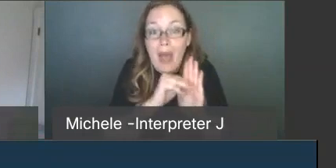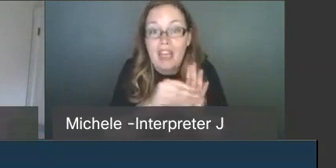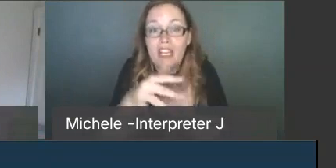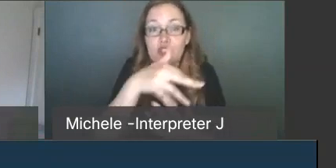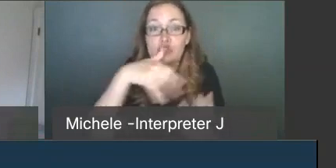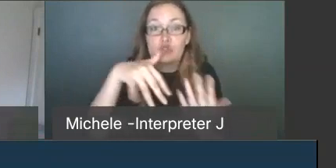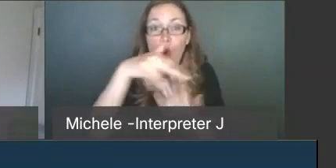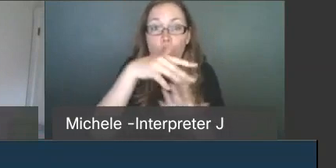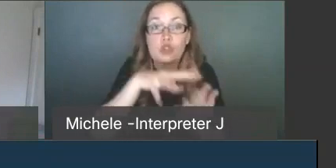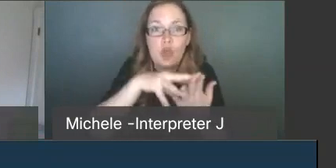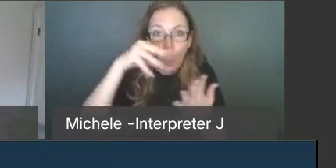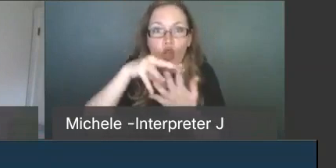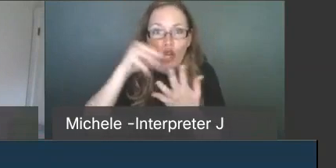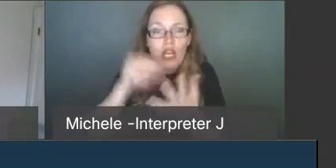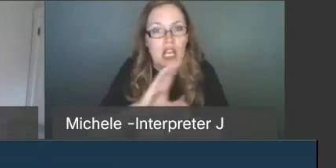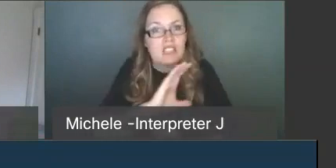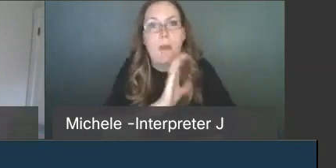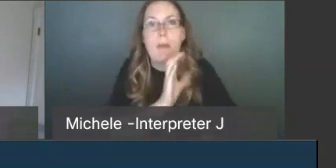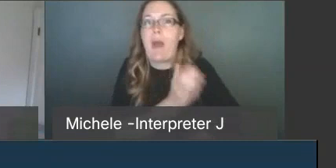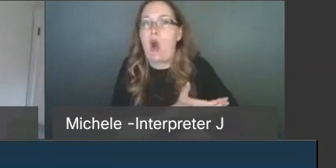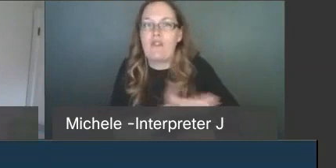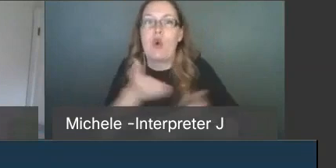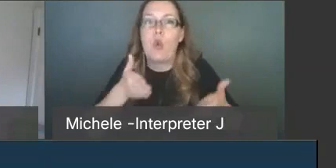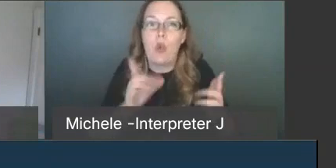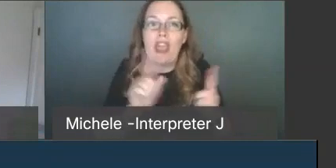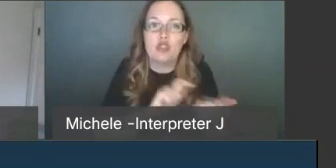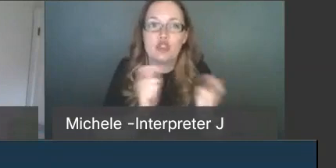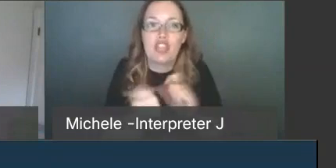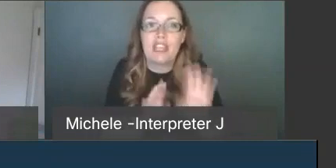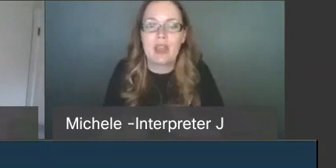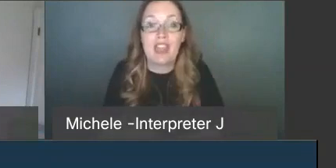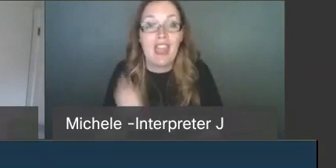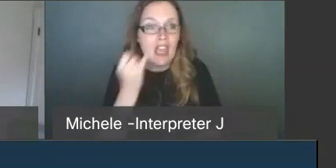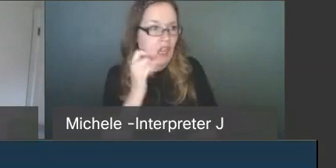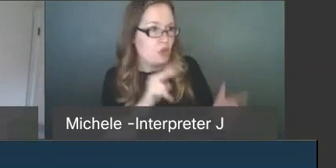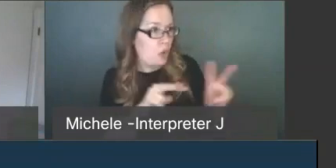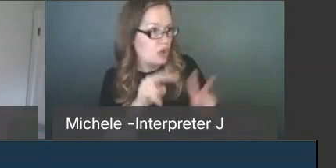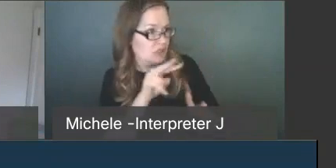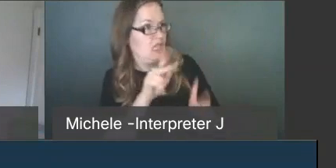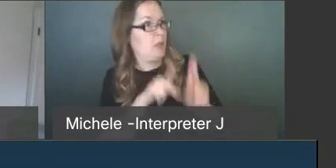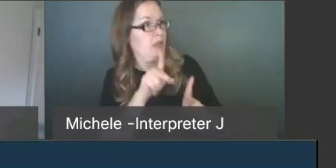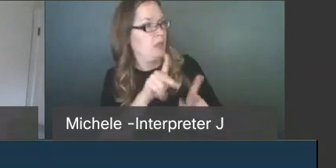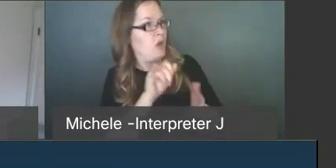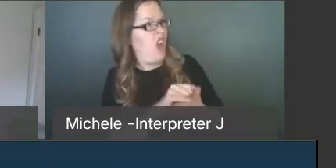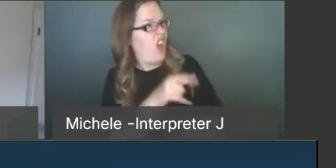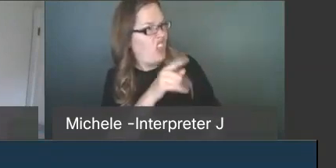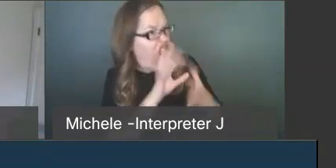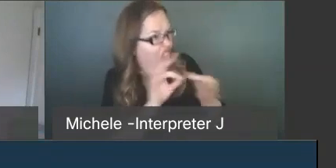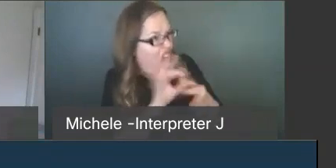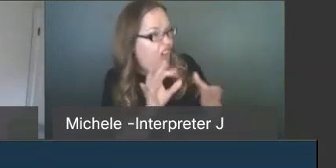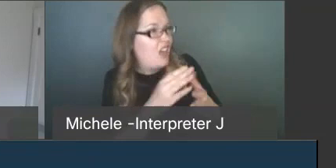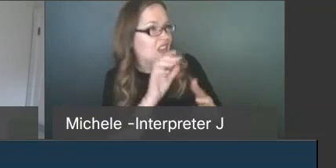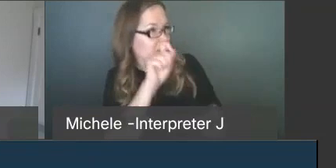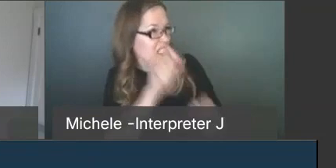most powerful ways that we change behavior. So if we're seeing other people who are espousing certain beliefs and attitudes that